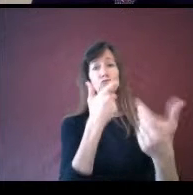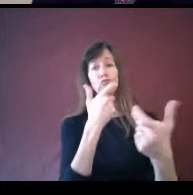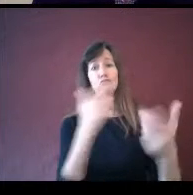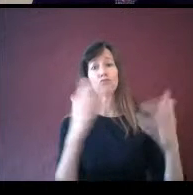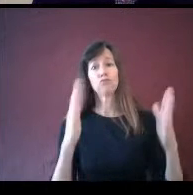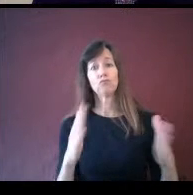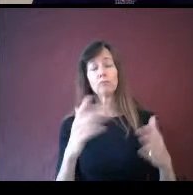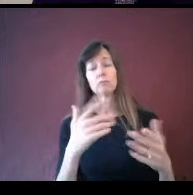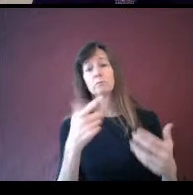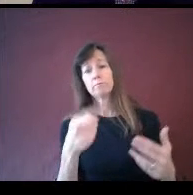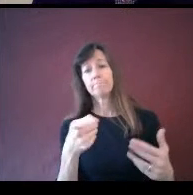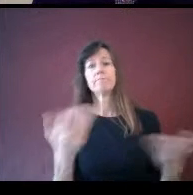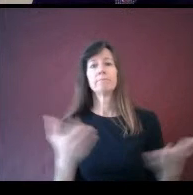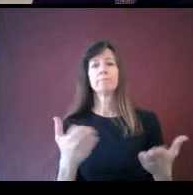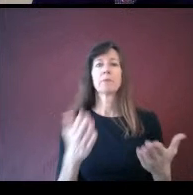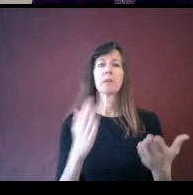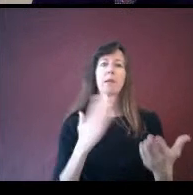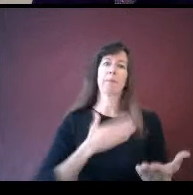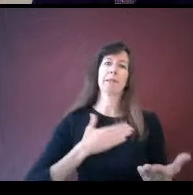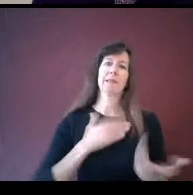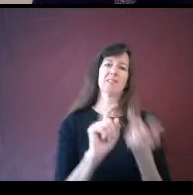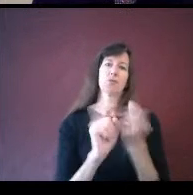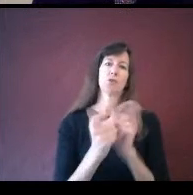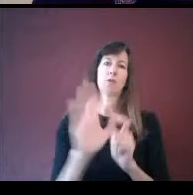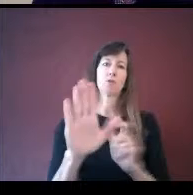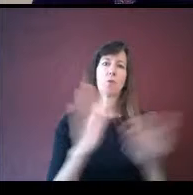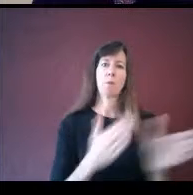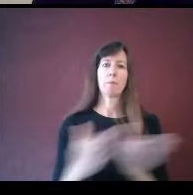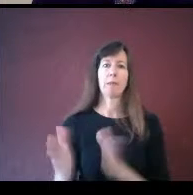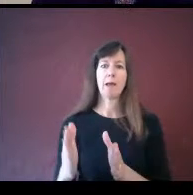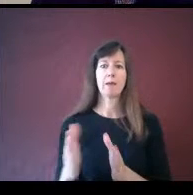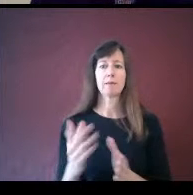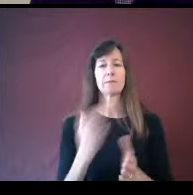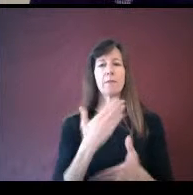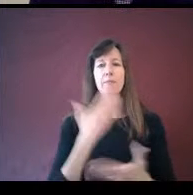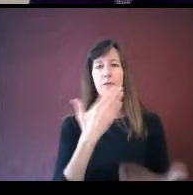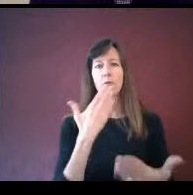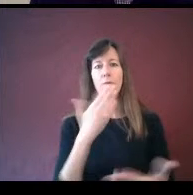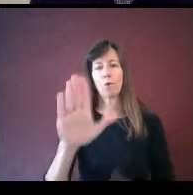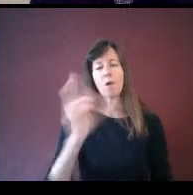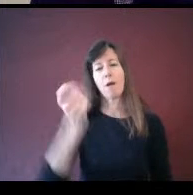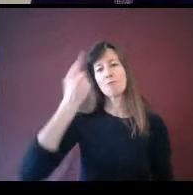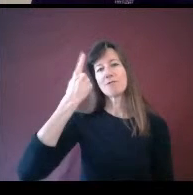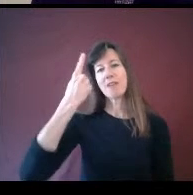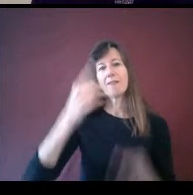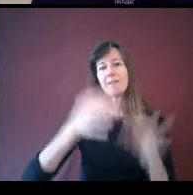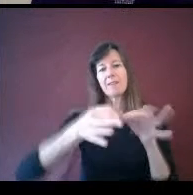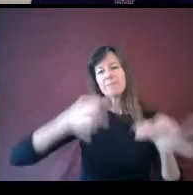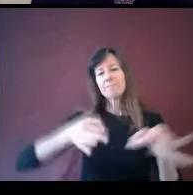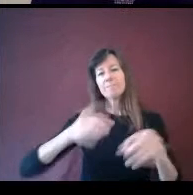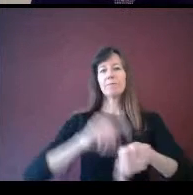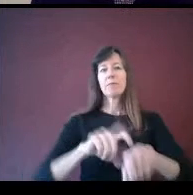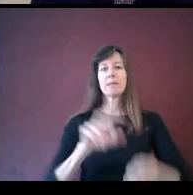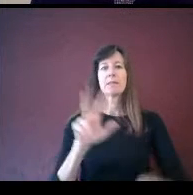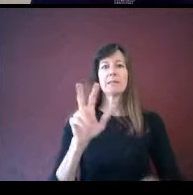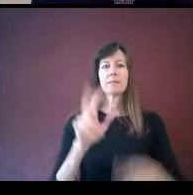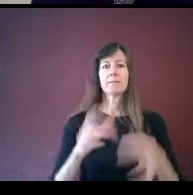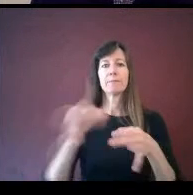adjust your plans around that. And thanks for your understanding with moving that time. So that brings us